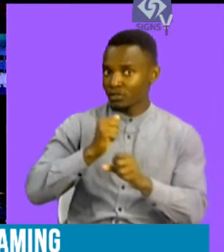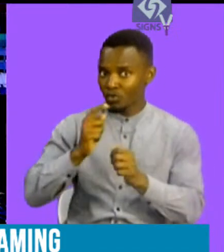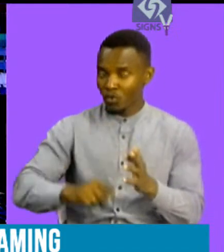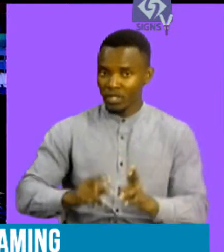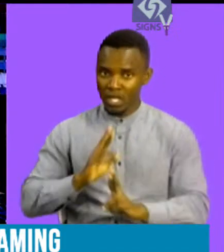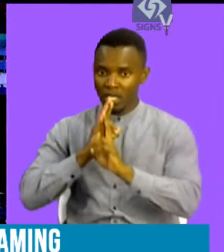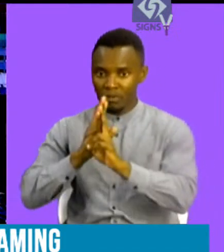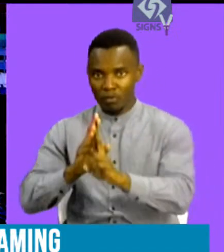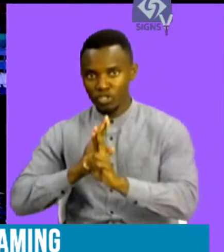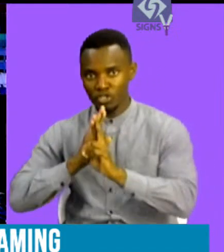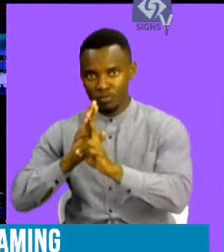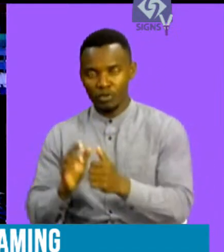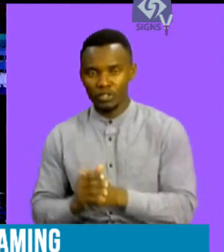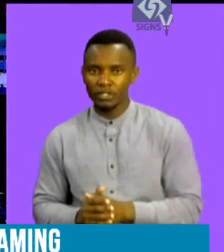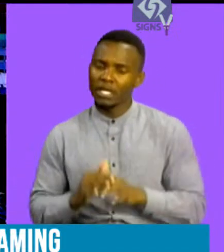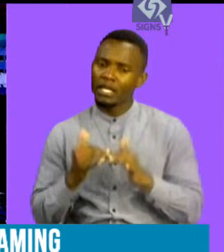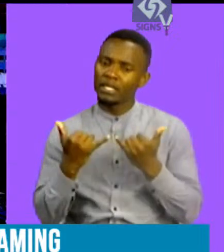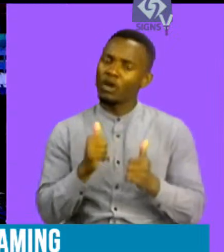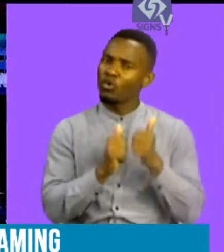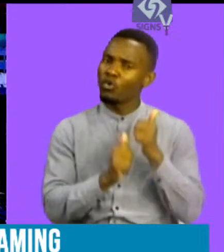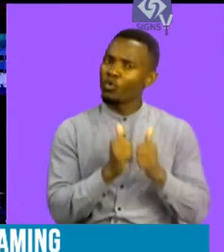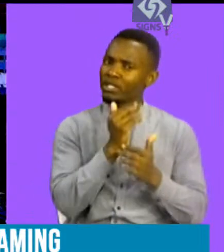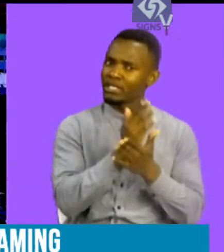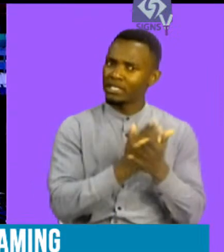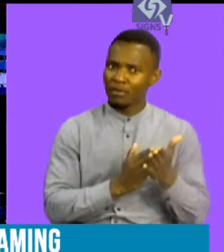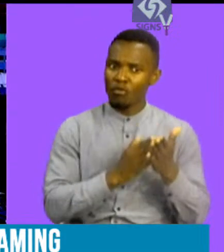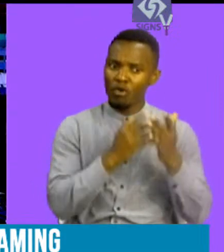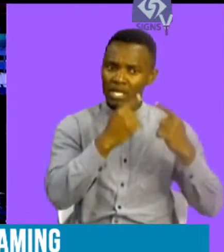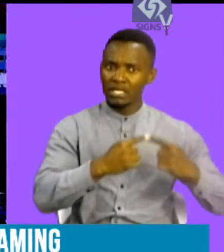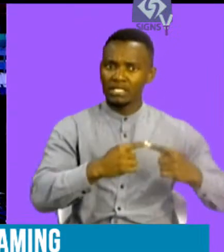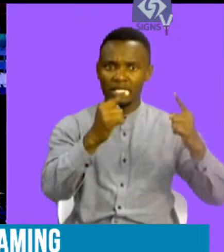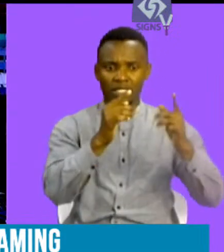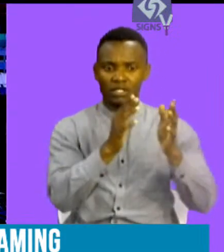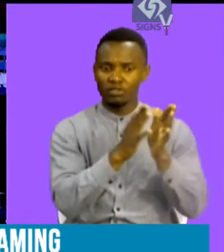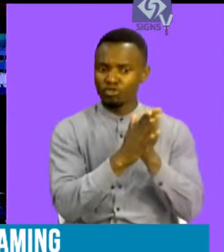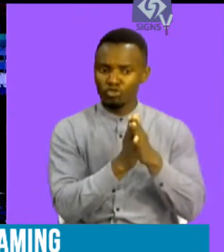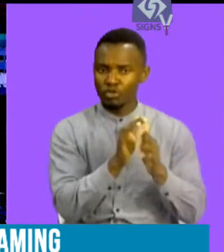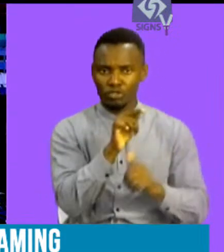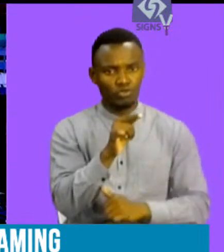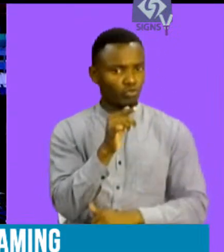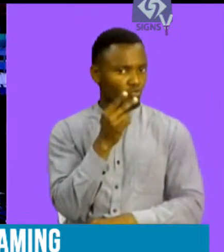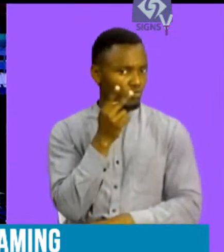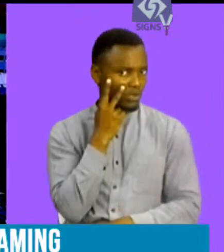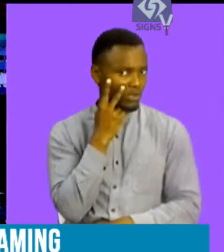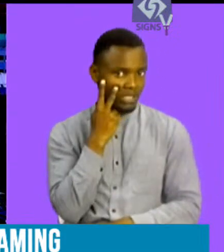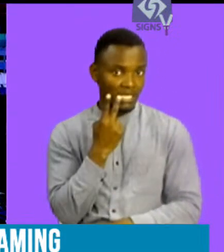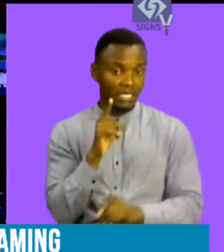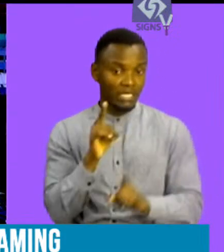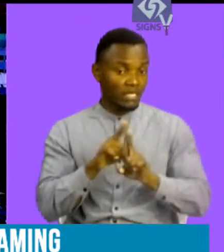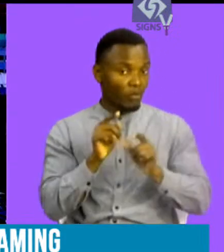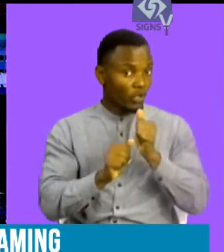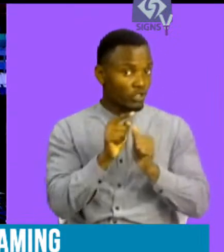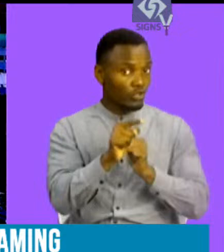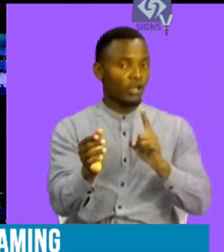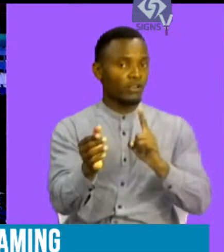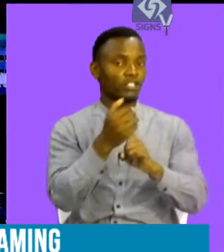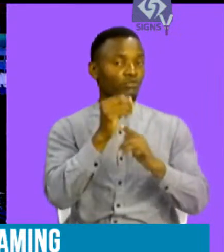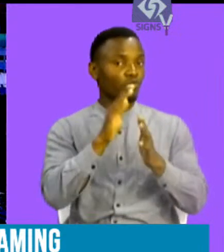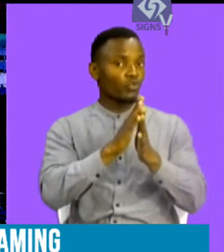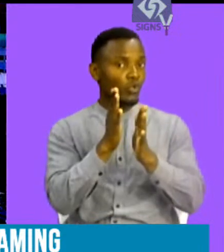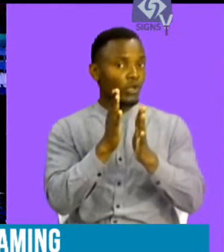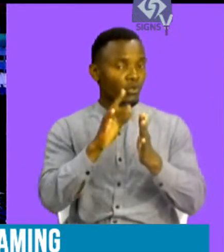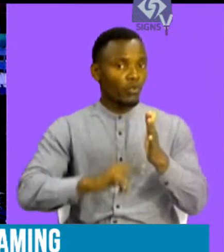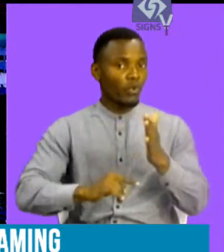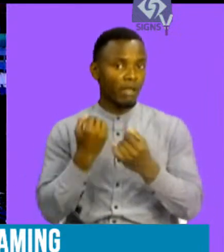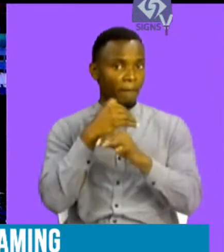back. Which are some of the success stories that you've seen and that you have achieved thus far with the mainstreaming committee? And